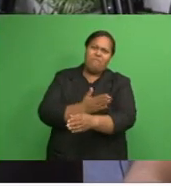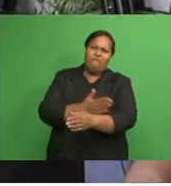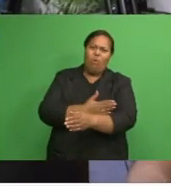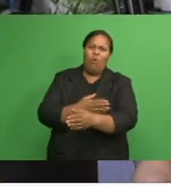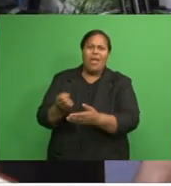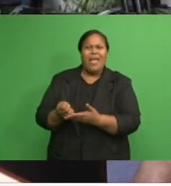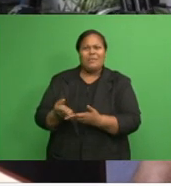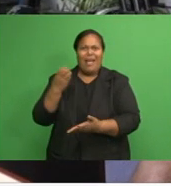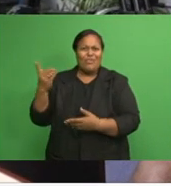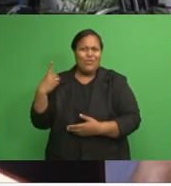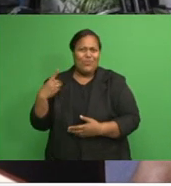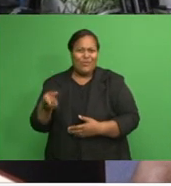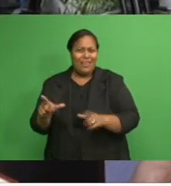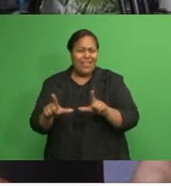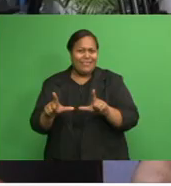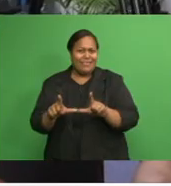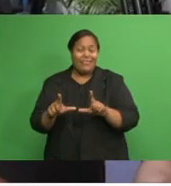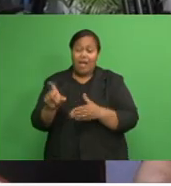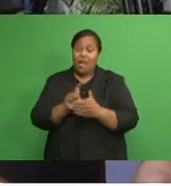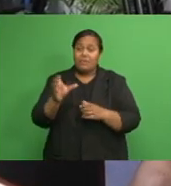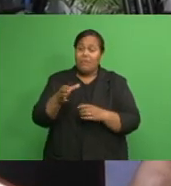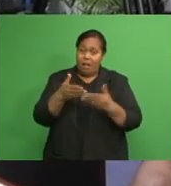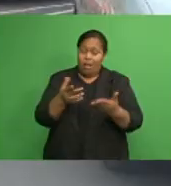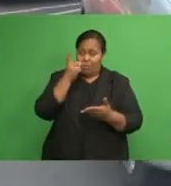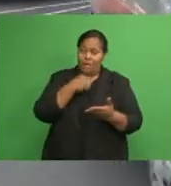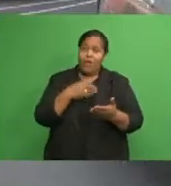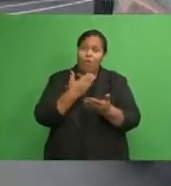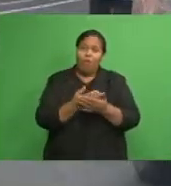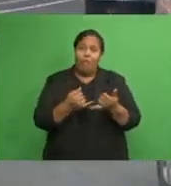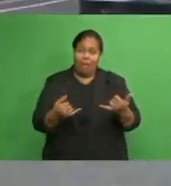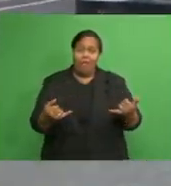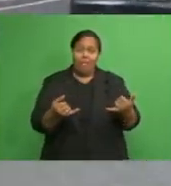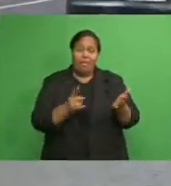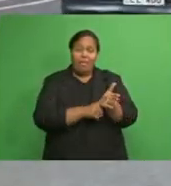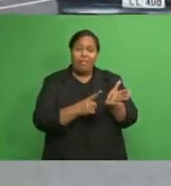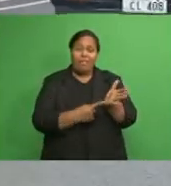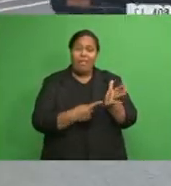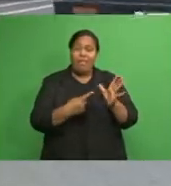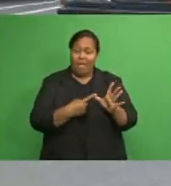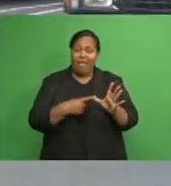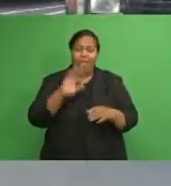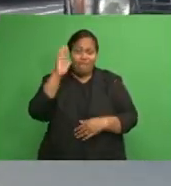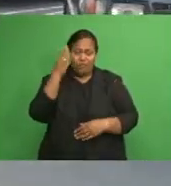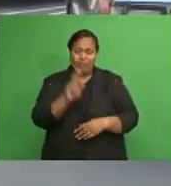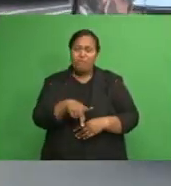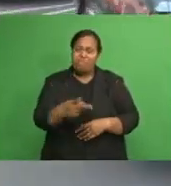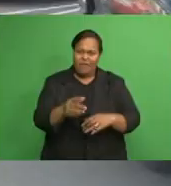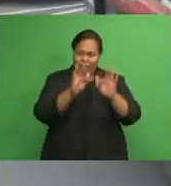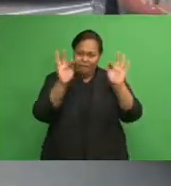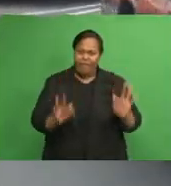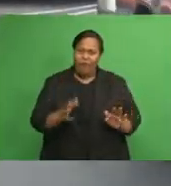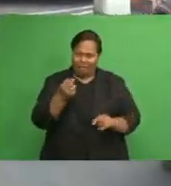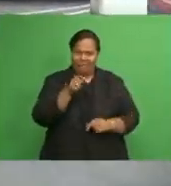dates. Customers can now go on LTA's Facebook page and register by simply filling out the form or register their email via web